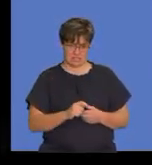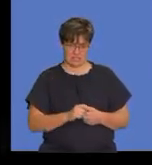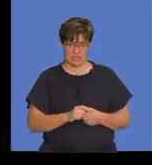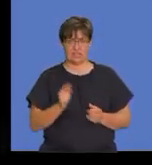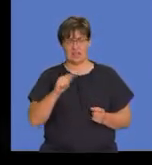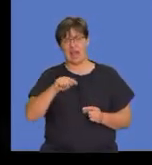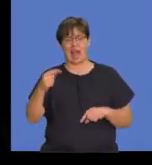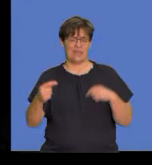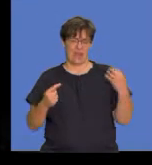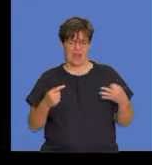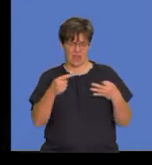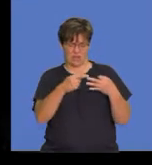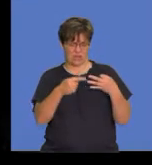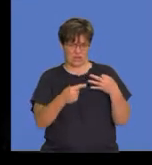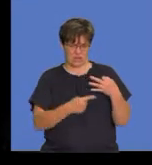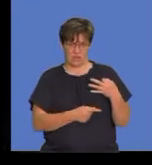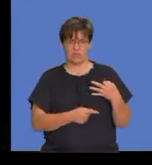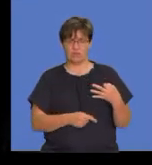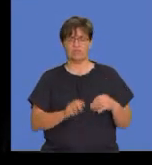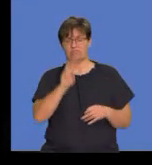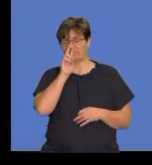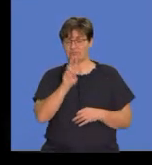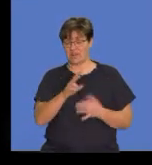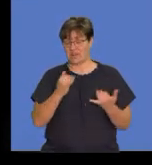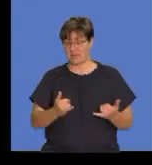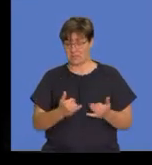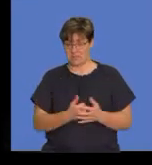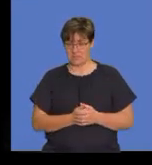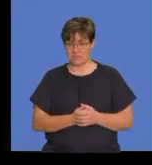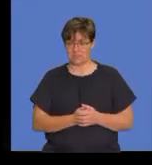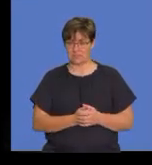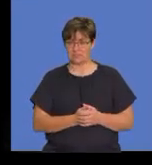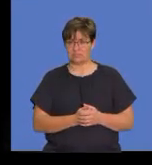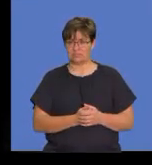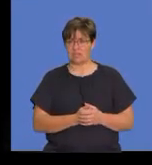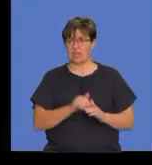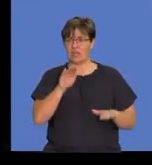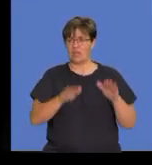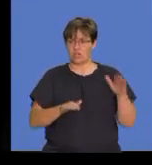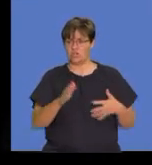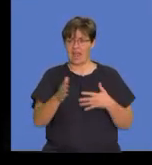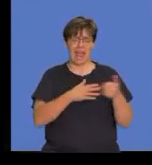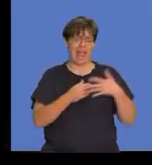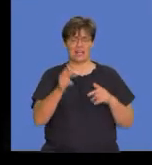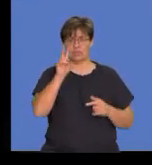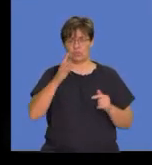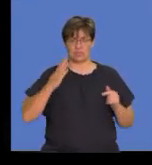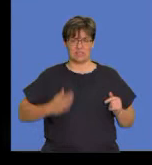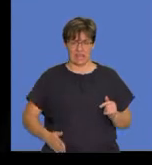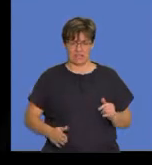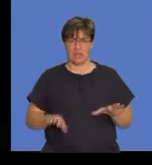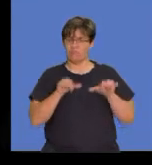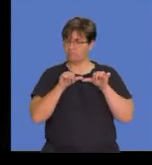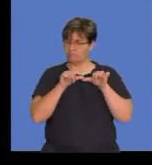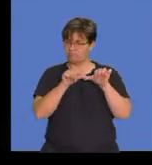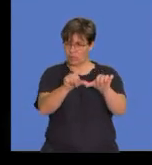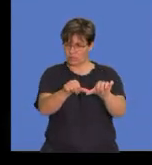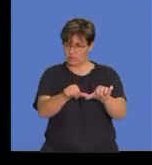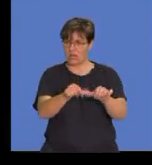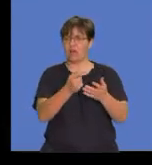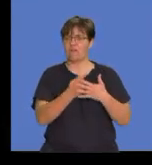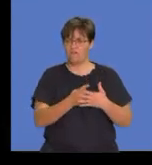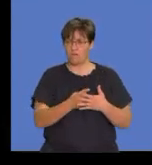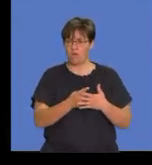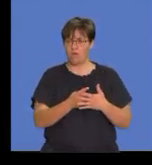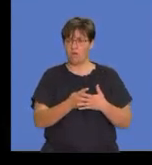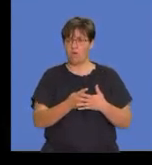look at other 3 ratios, but we'll look at that just now. The ratio for any 2 sides is constant for a